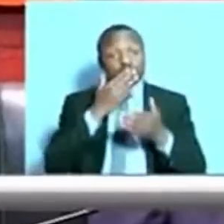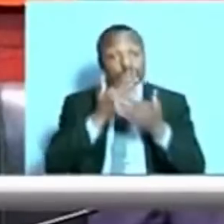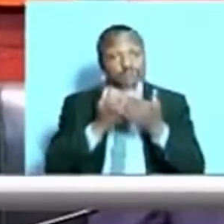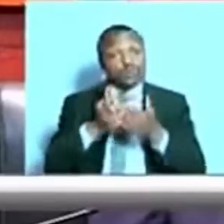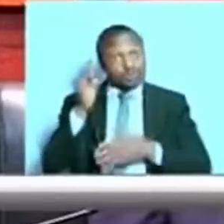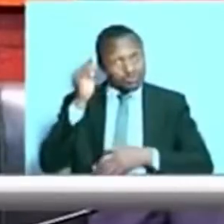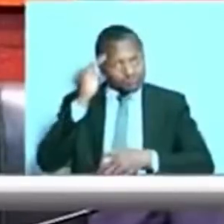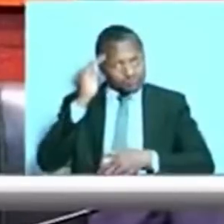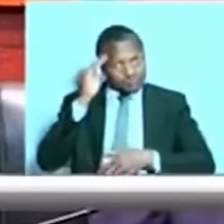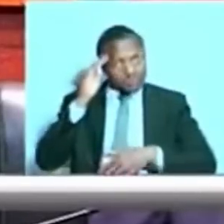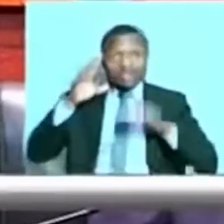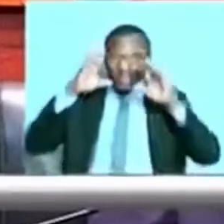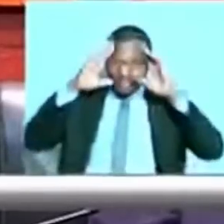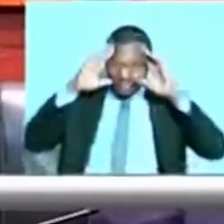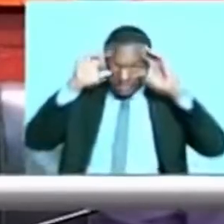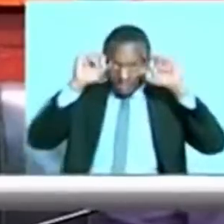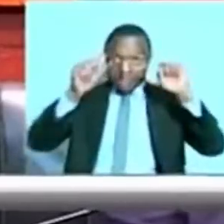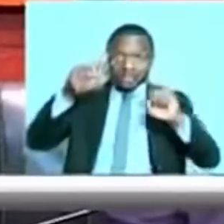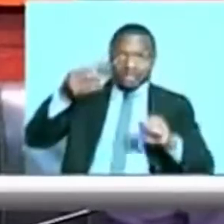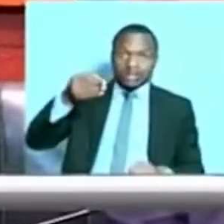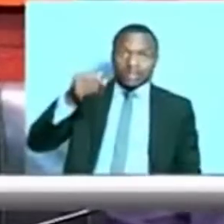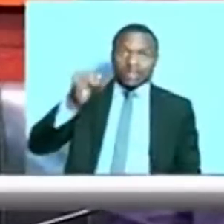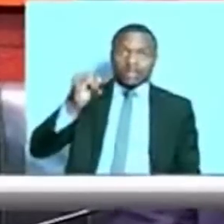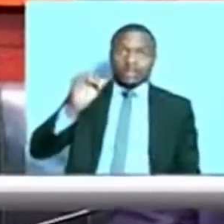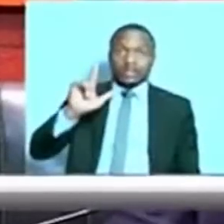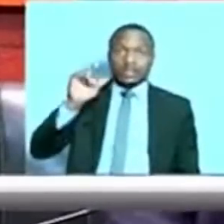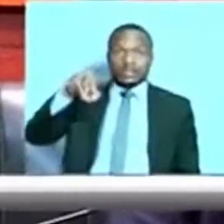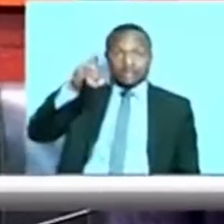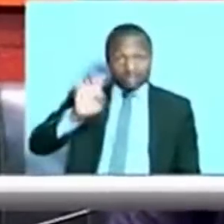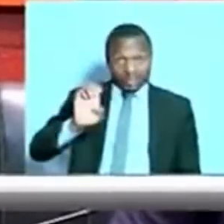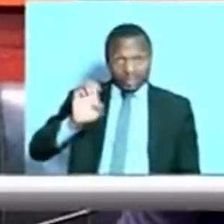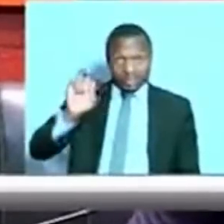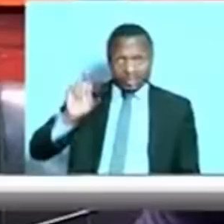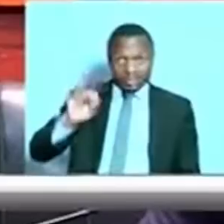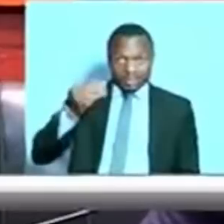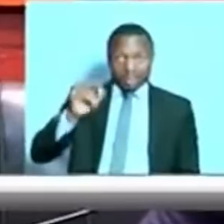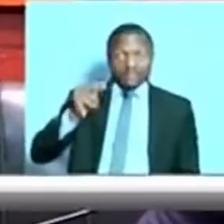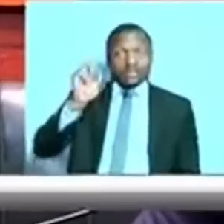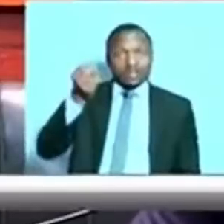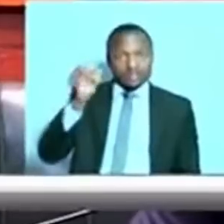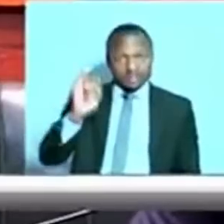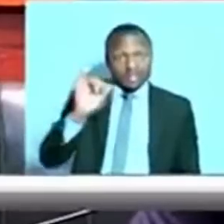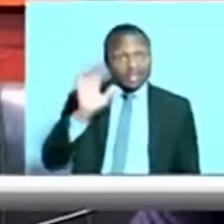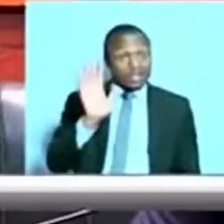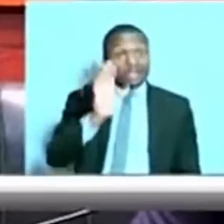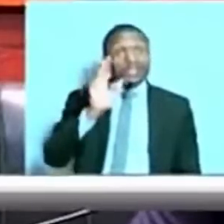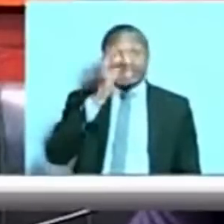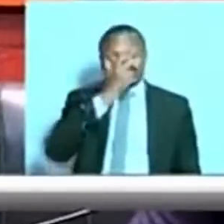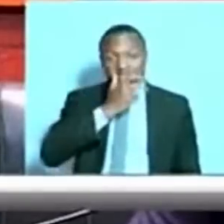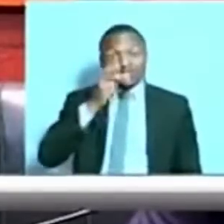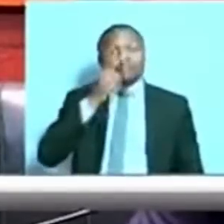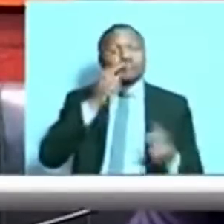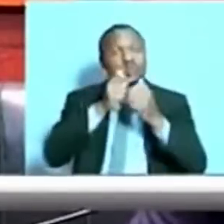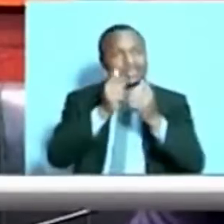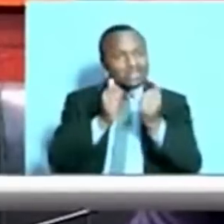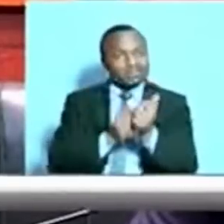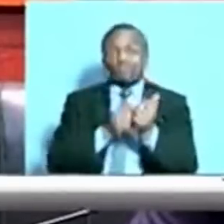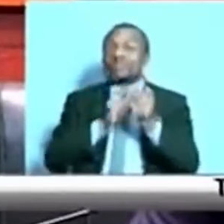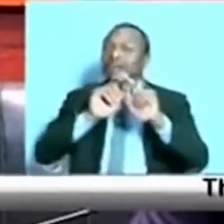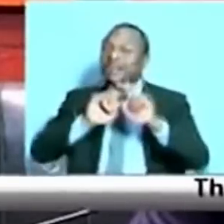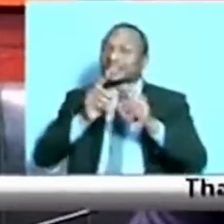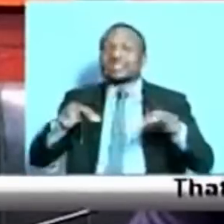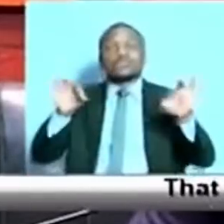His Excellency, Mr. Felipe Jacinta Nyusi, in his speech, touched on the very important aspect